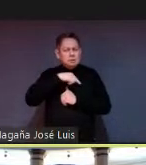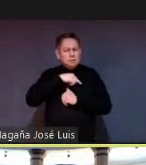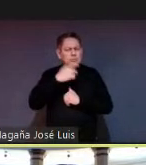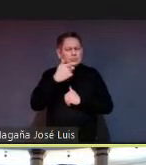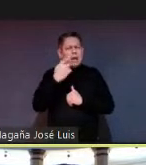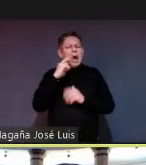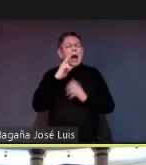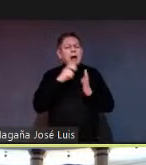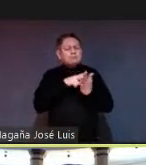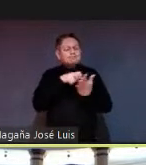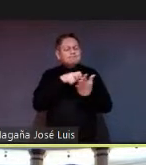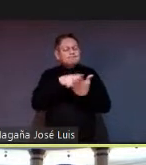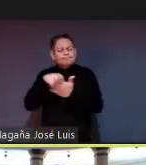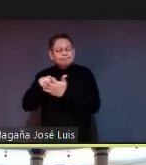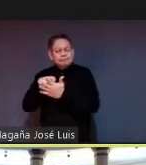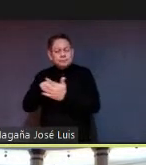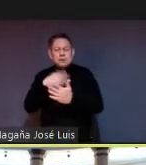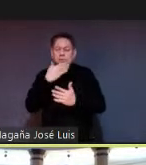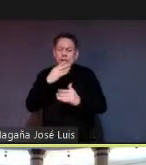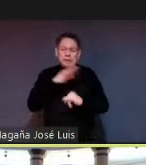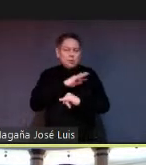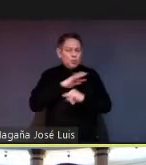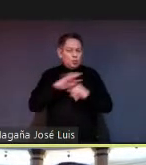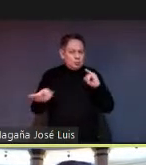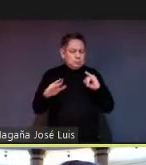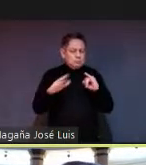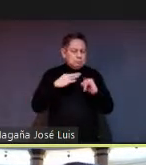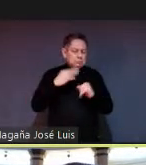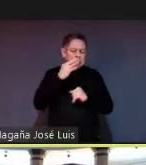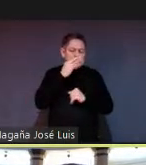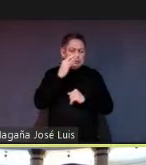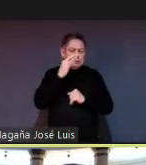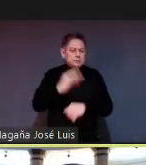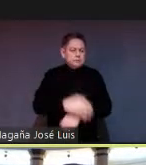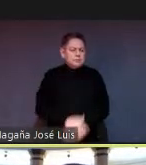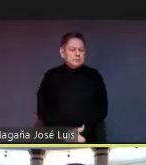and we are designing it right now. My conclusions are,